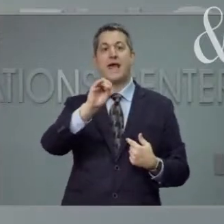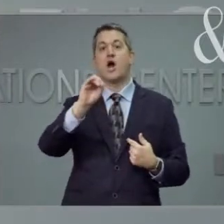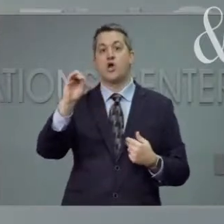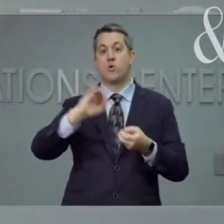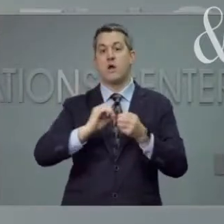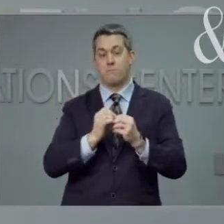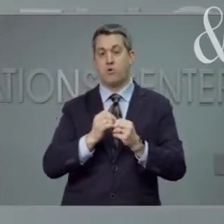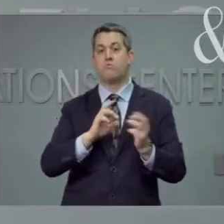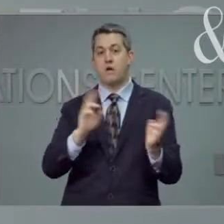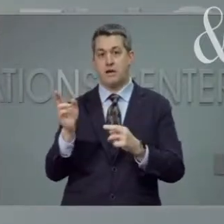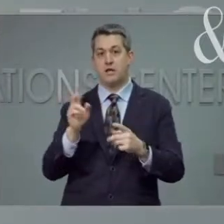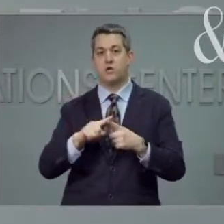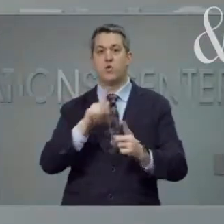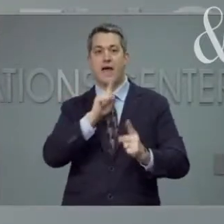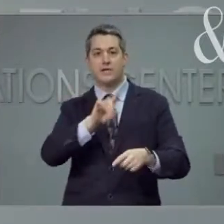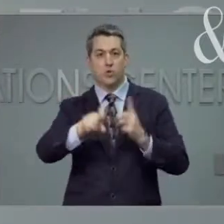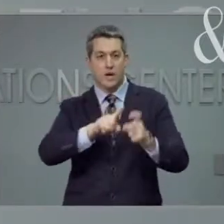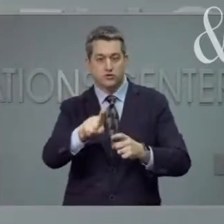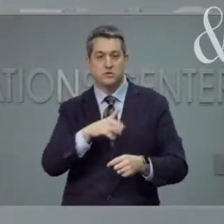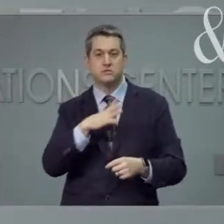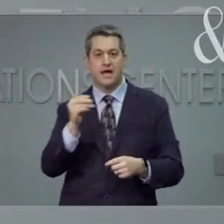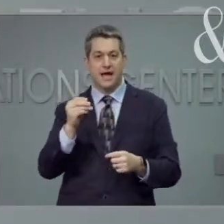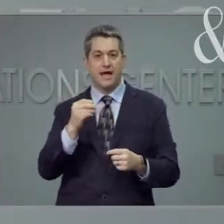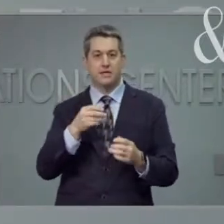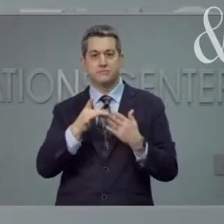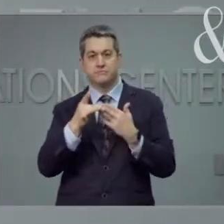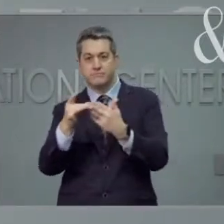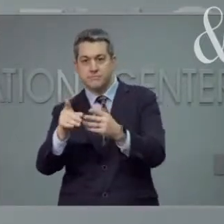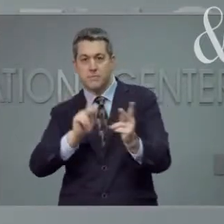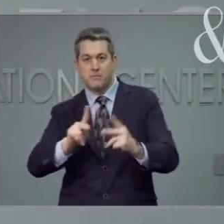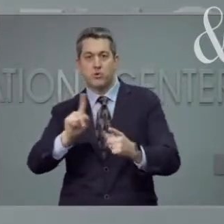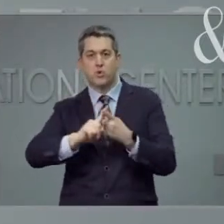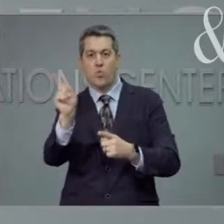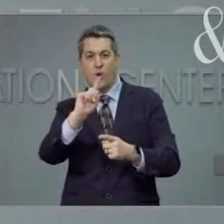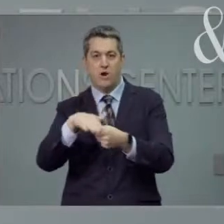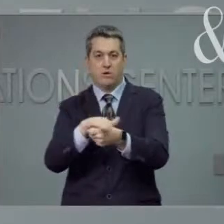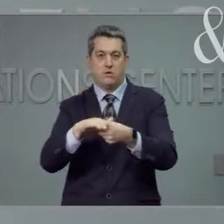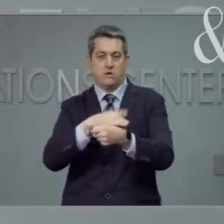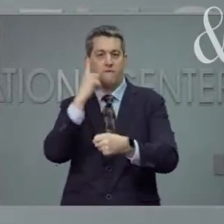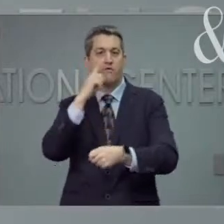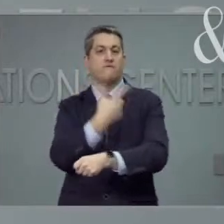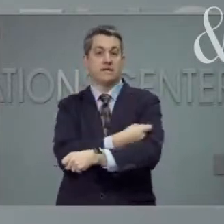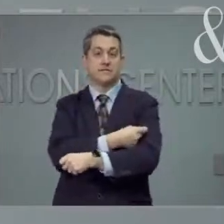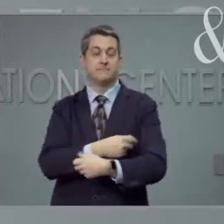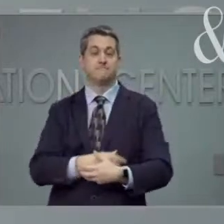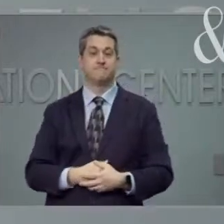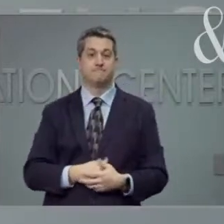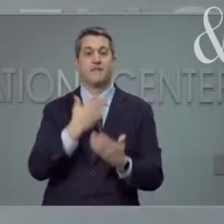to make sure that we can answer questions and navigate folks to a vaccine site near them. Thanks.